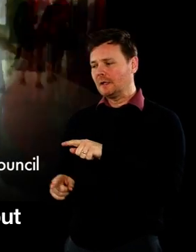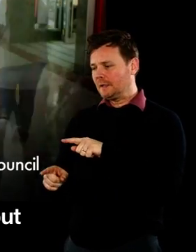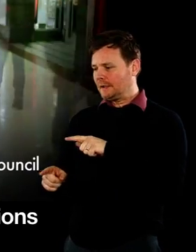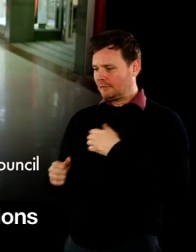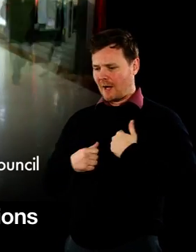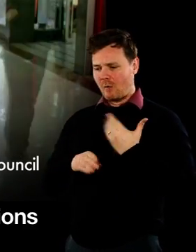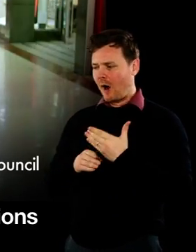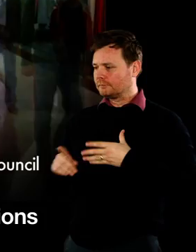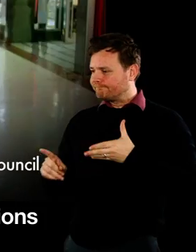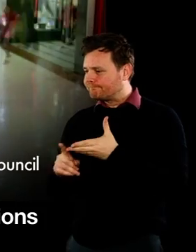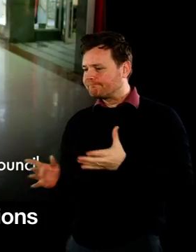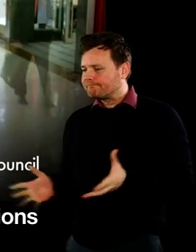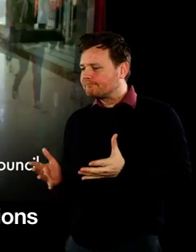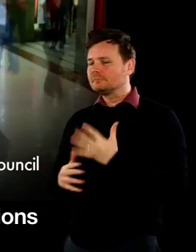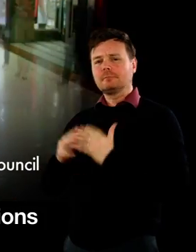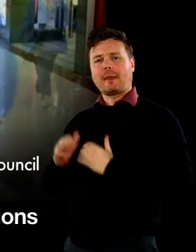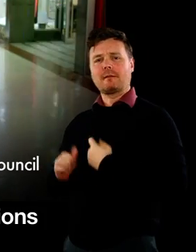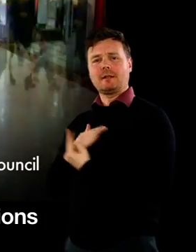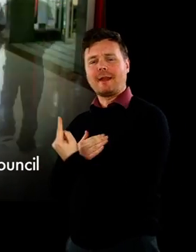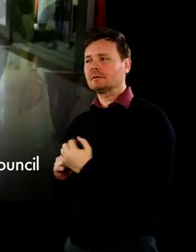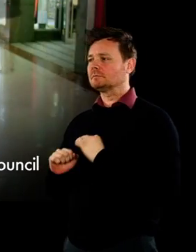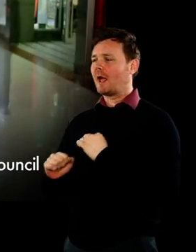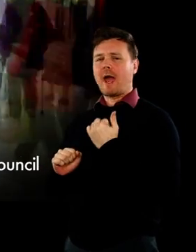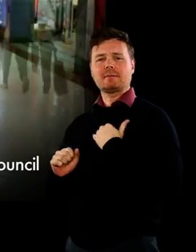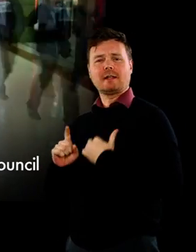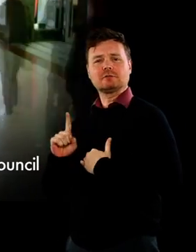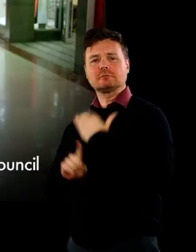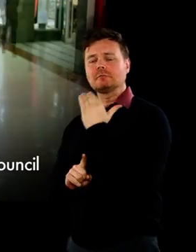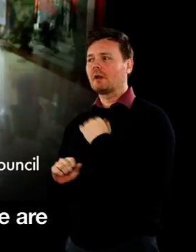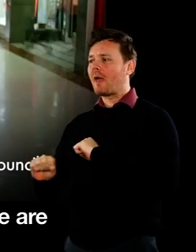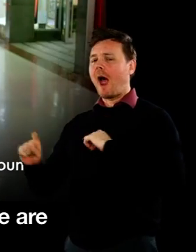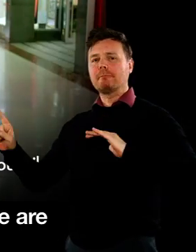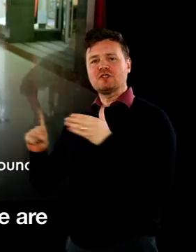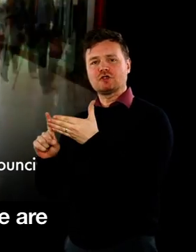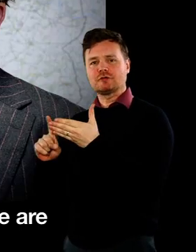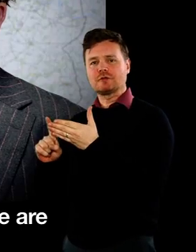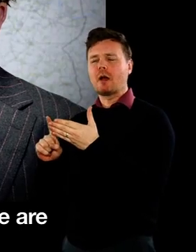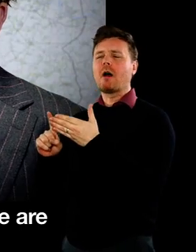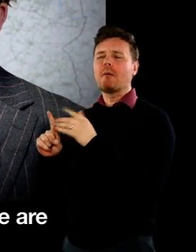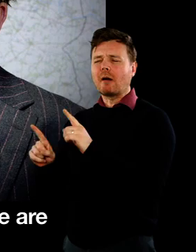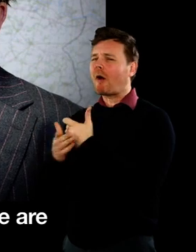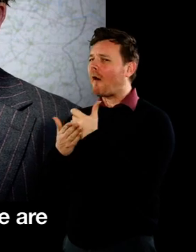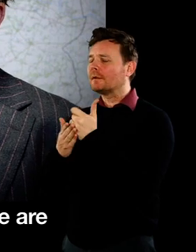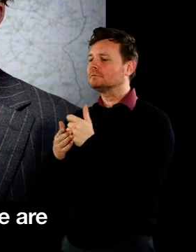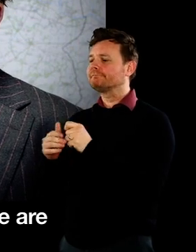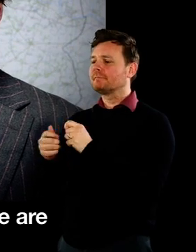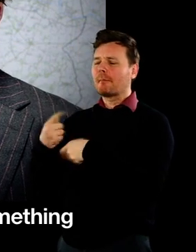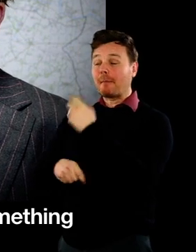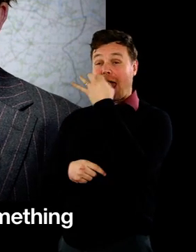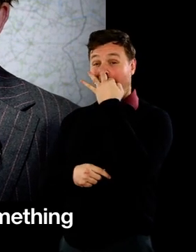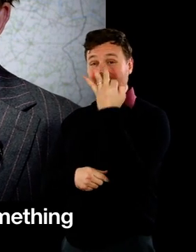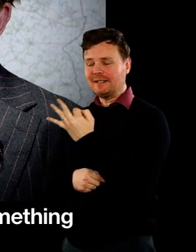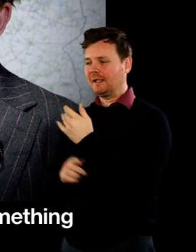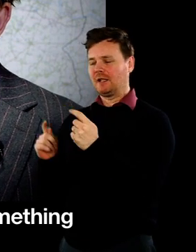it's about building independence, expectations and ambition. But the next thing we do is at 18, we're